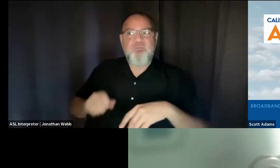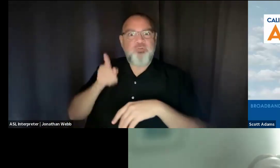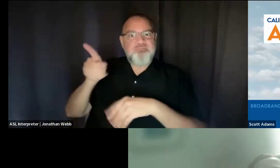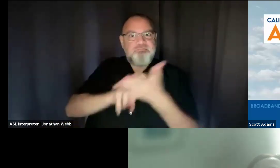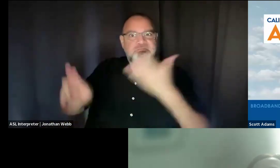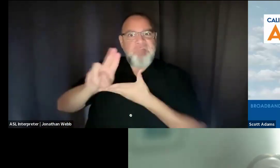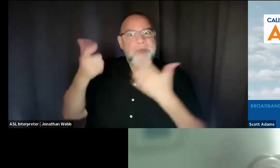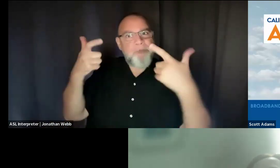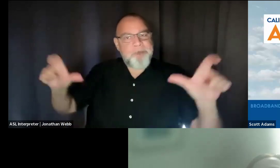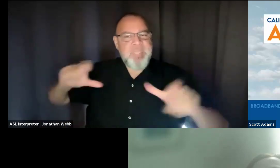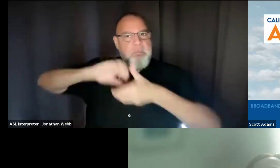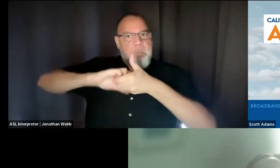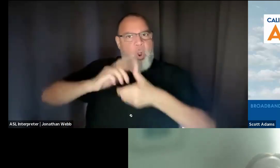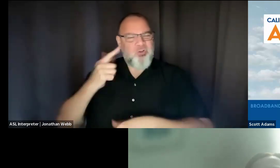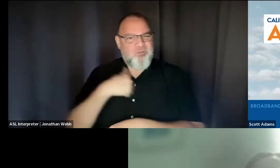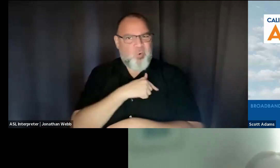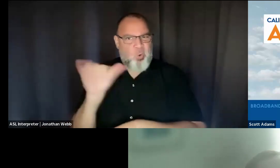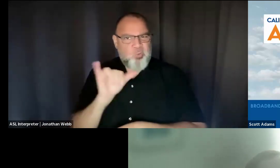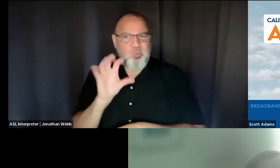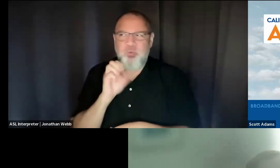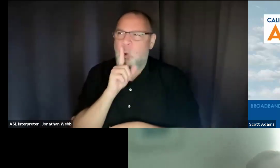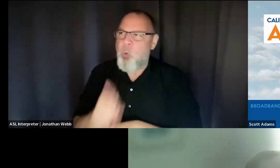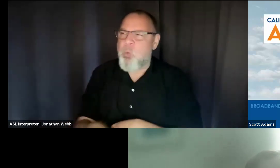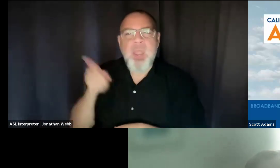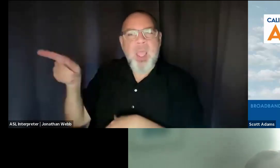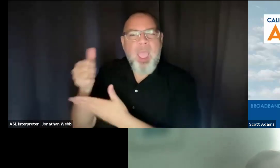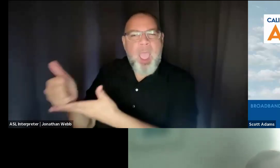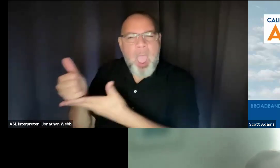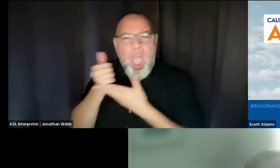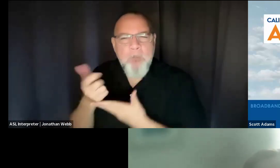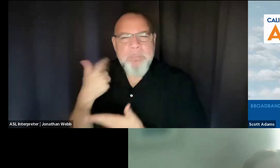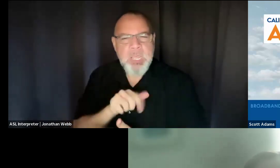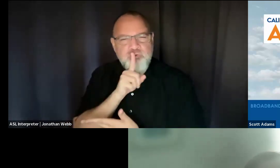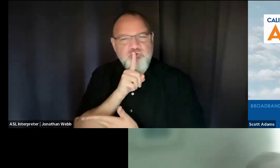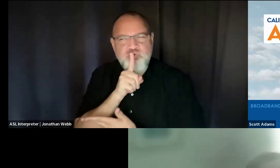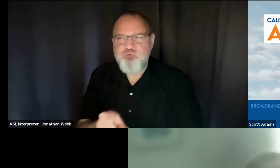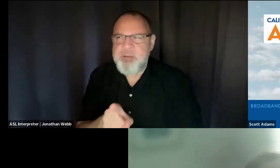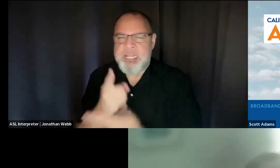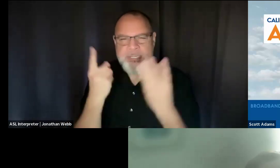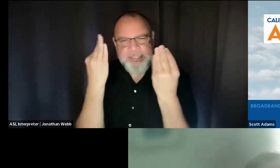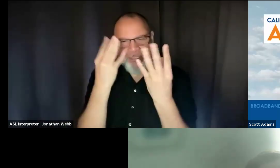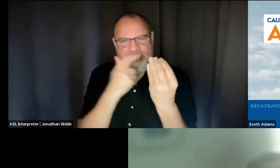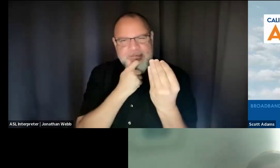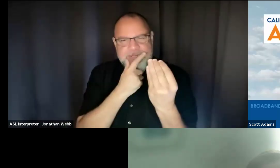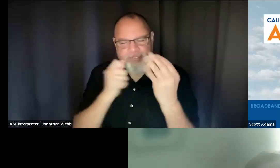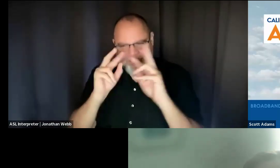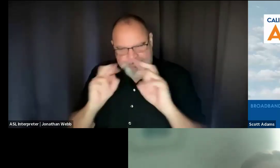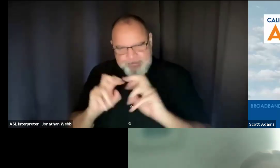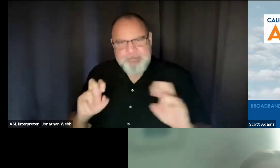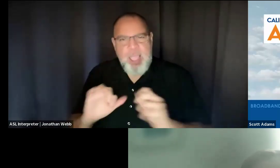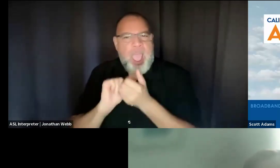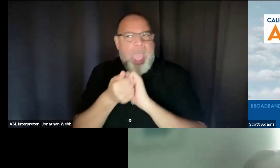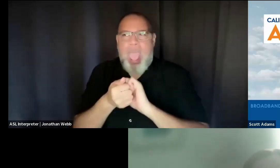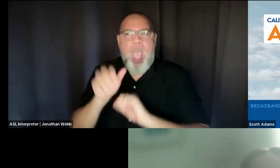And, they're kind of, helping us to think sort of some of the hard questions, if you will, on how to use AI effectively